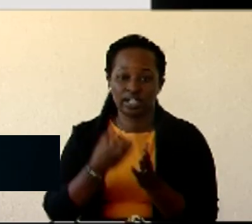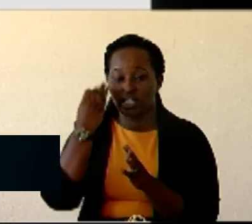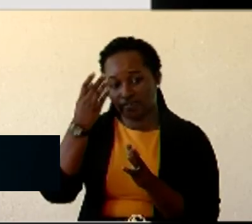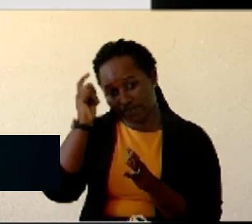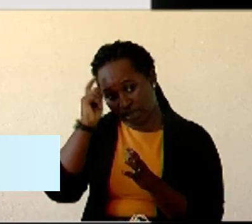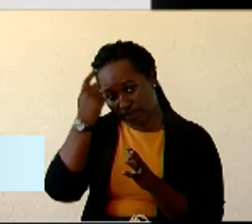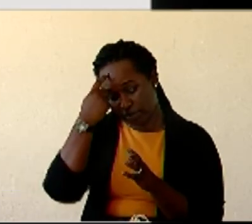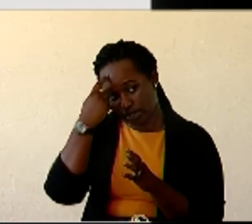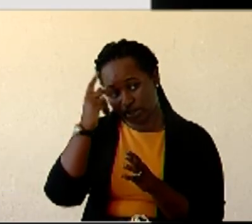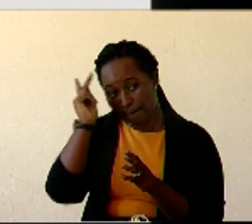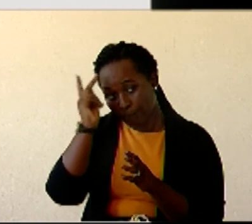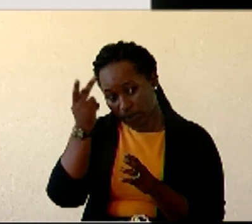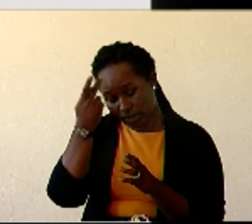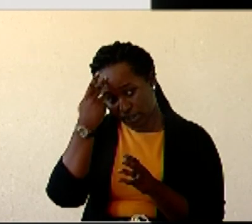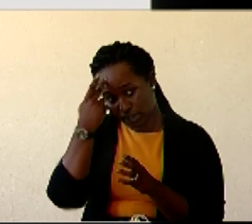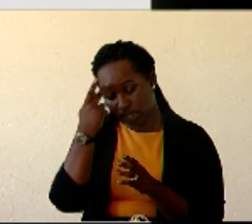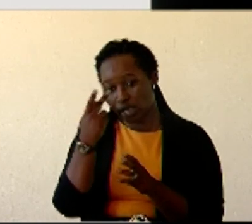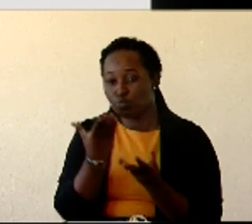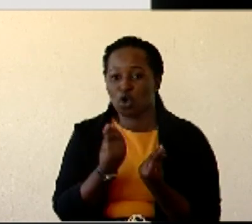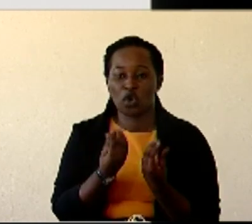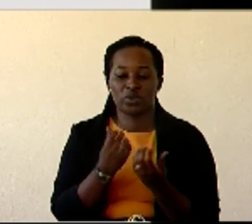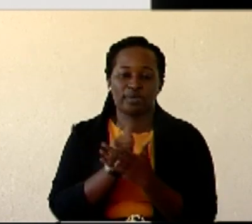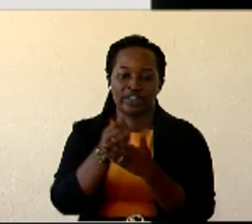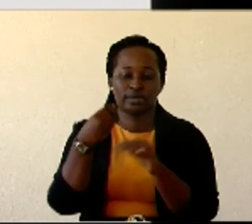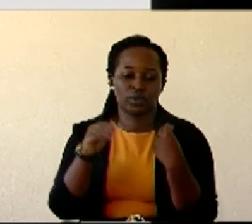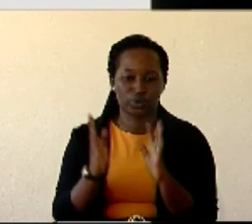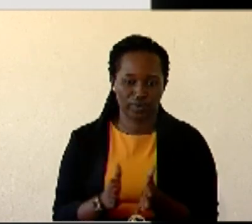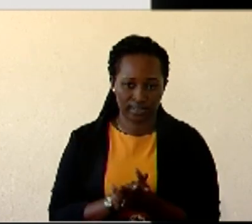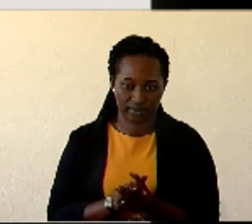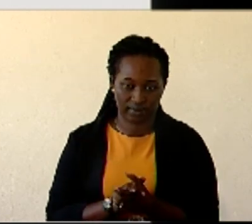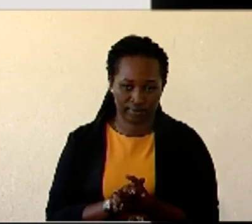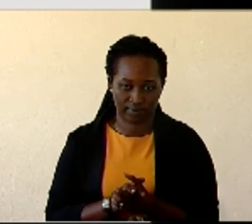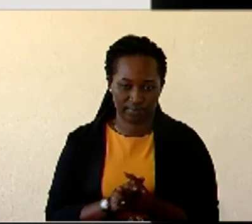government policies is favorable,